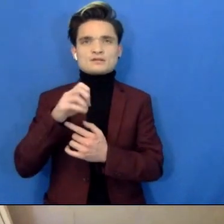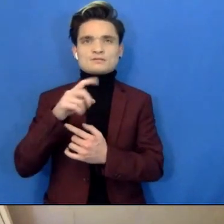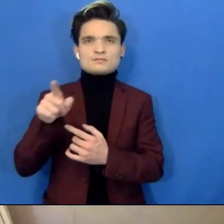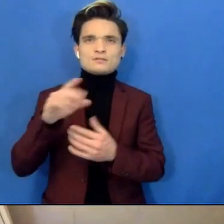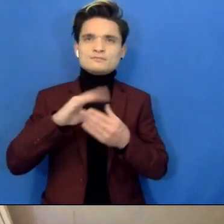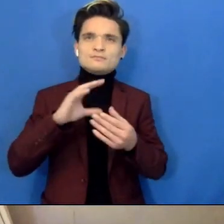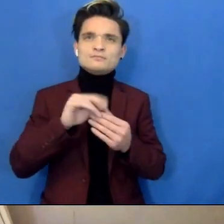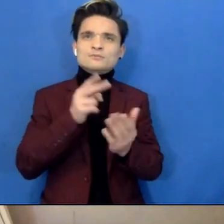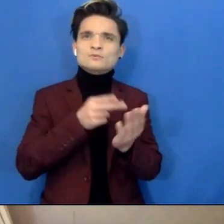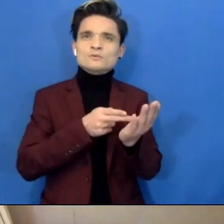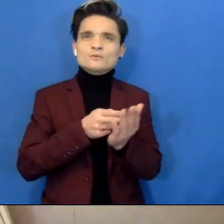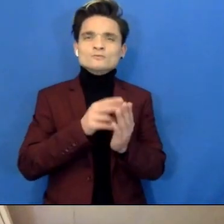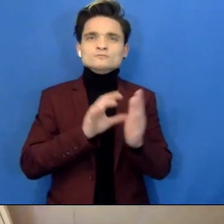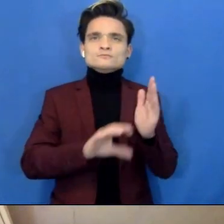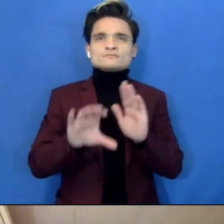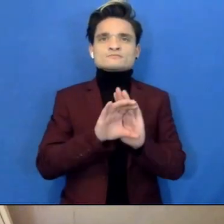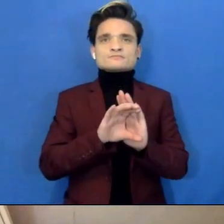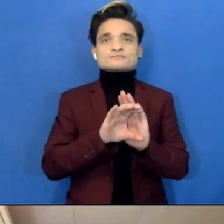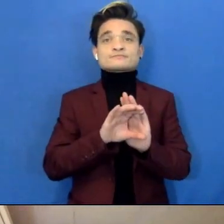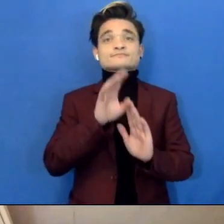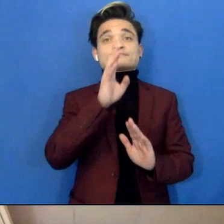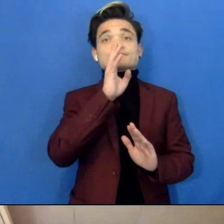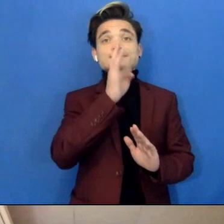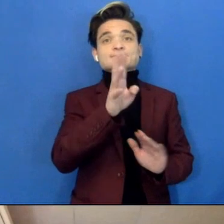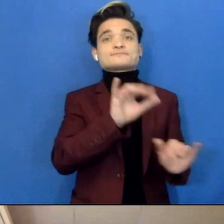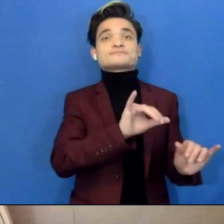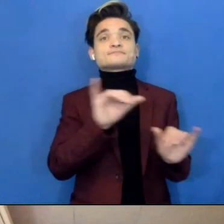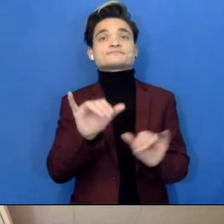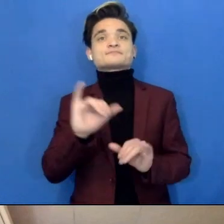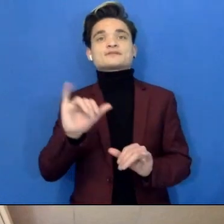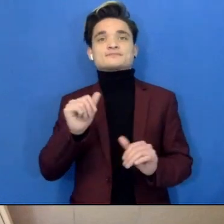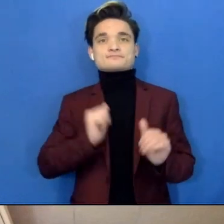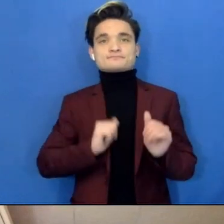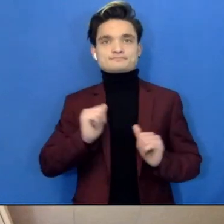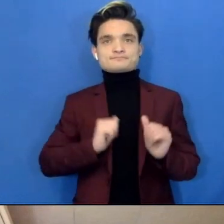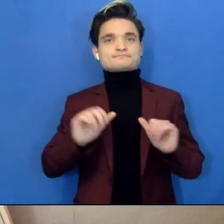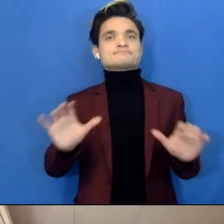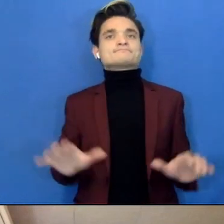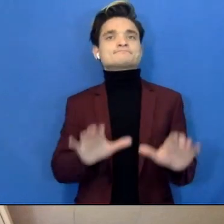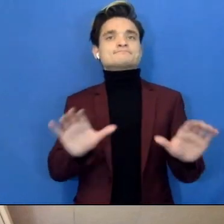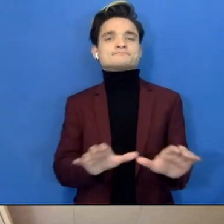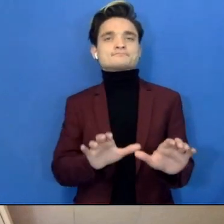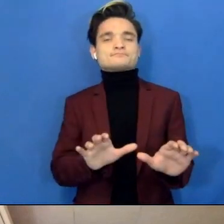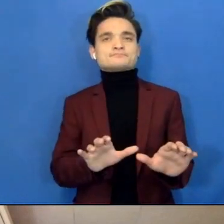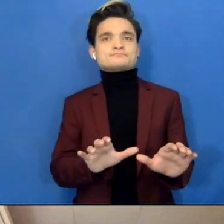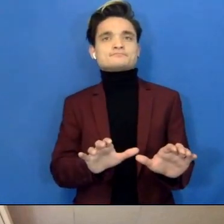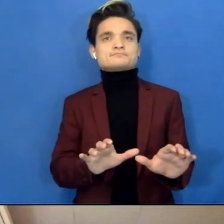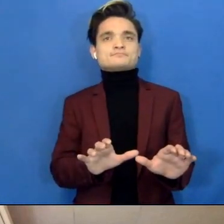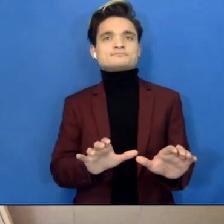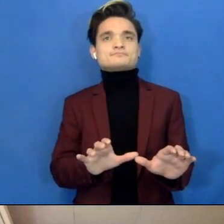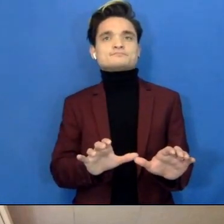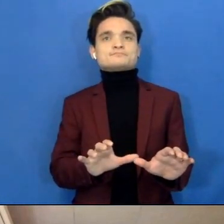that they speak as if they've been listening to themselves, and connecting also to what Daniela was saying earlier.